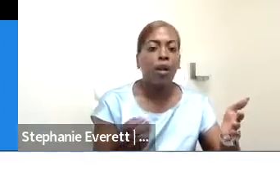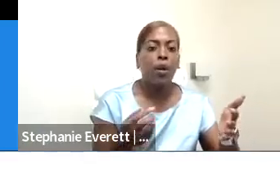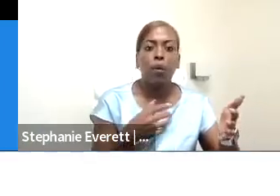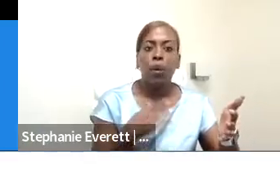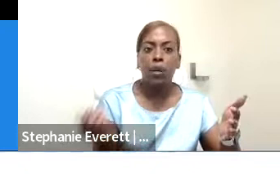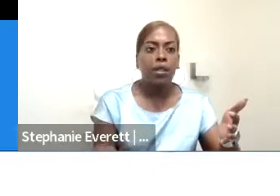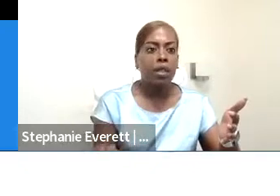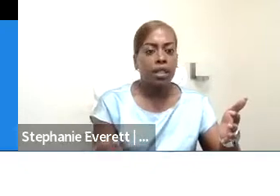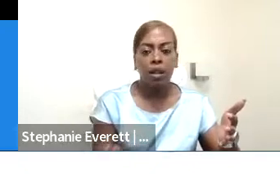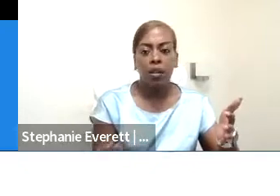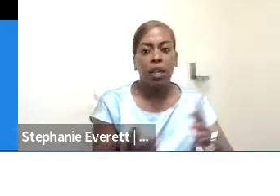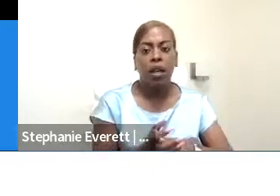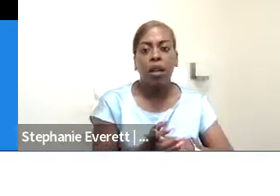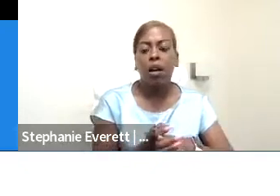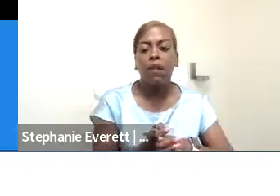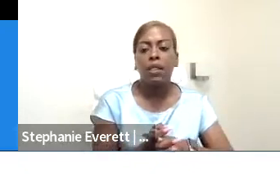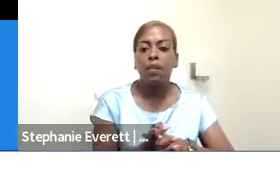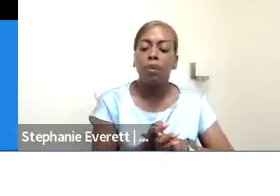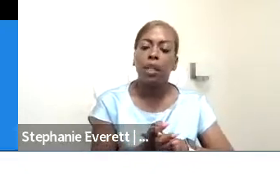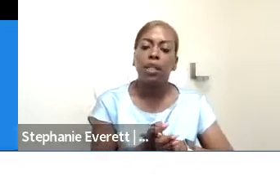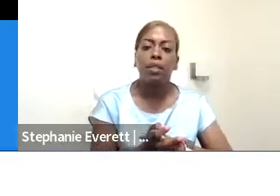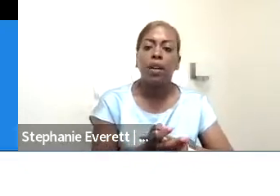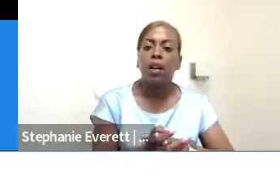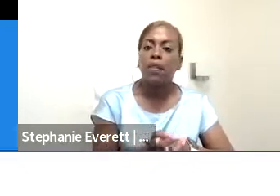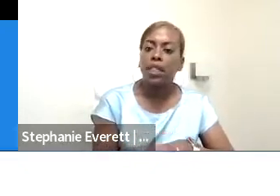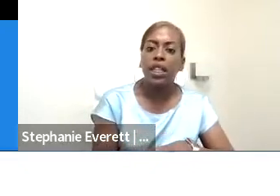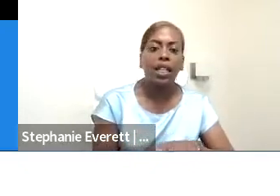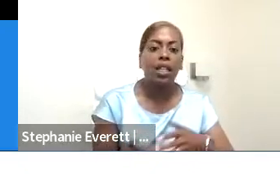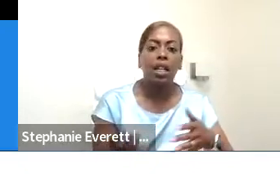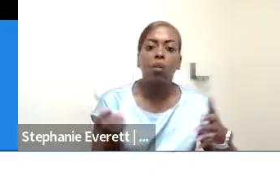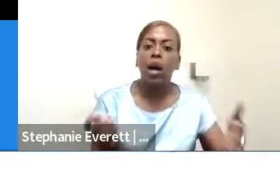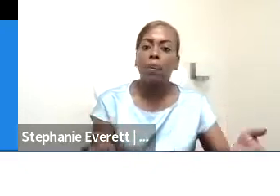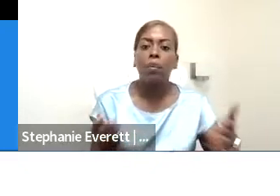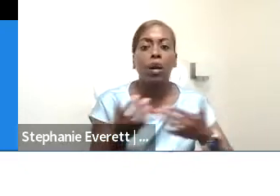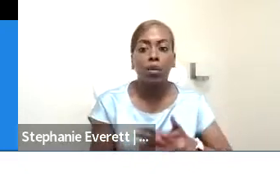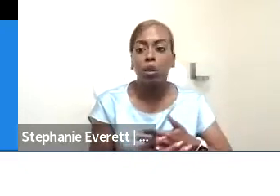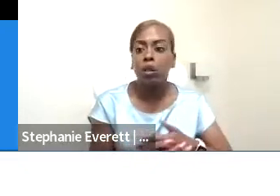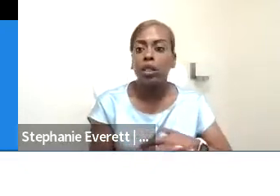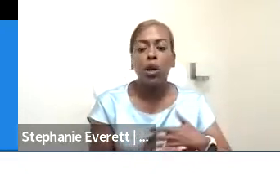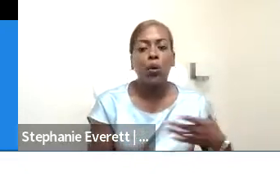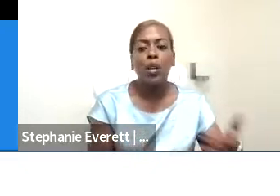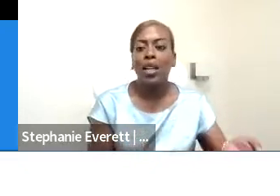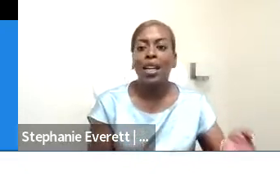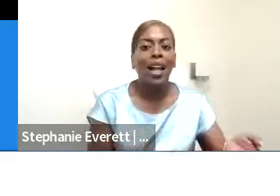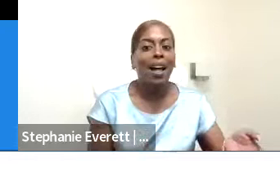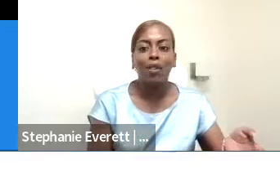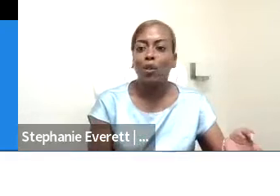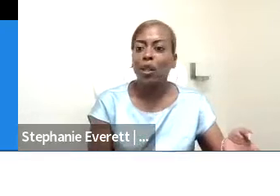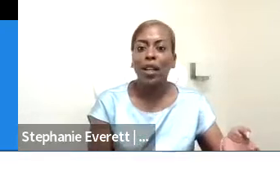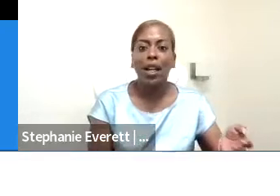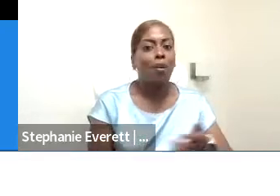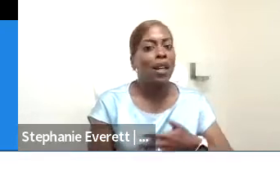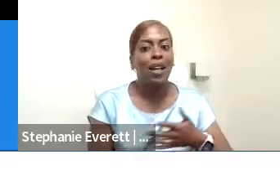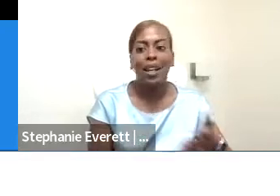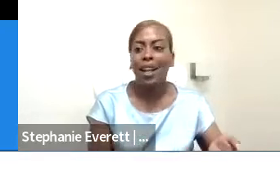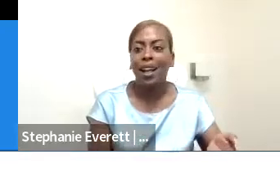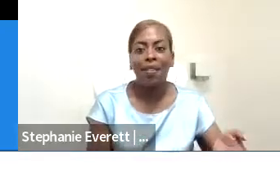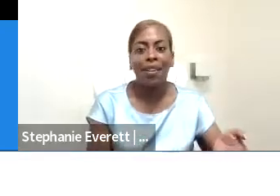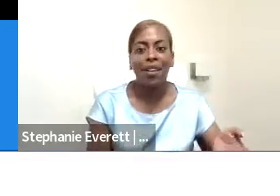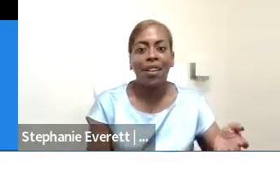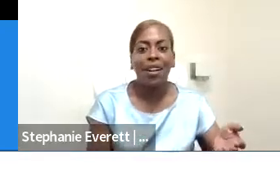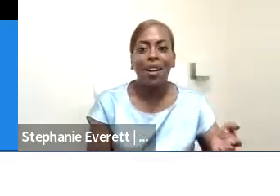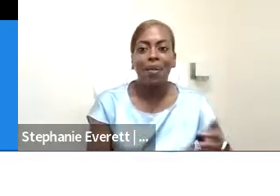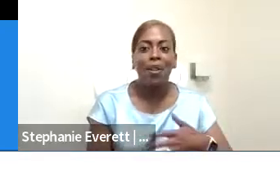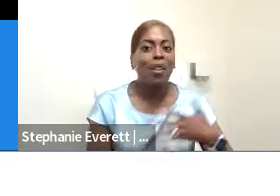boston.gov/OPAT. We put things out there, obviously, because of confidentiality of why people come to us. We're not going to have a Twitter account. We're not going to